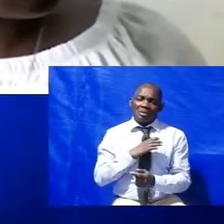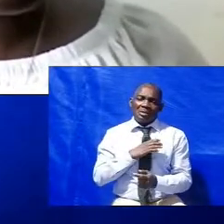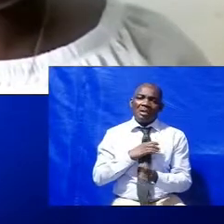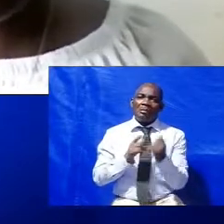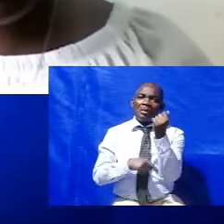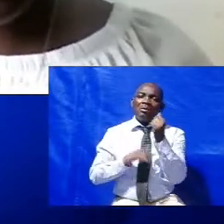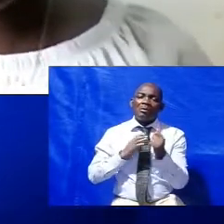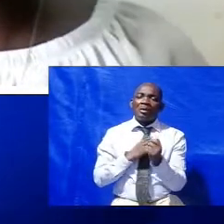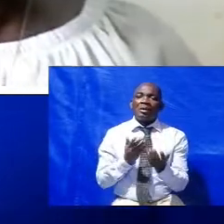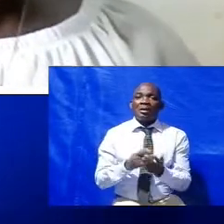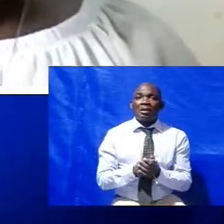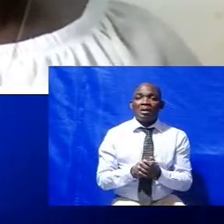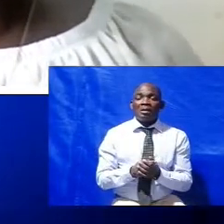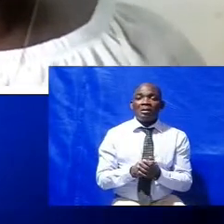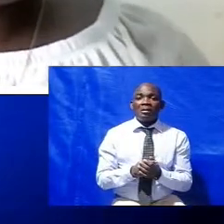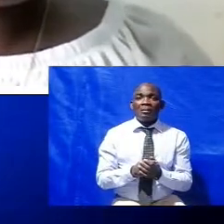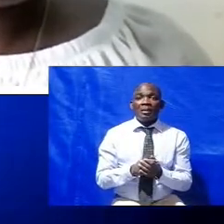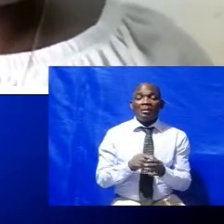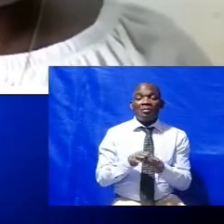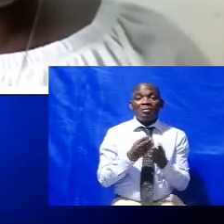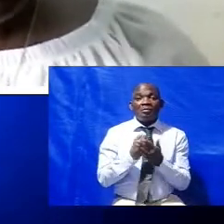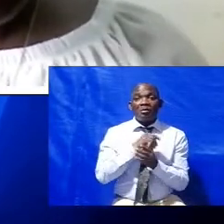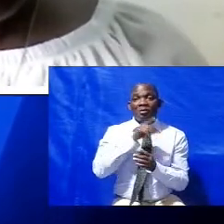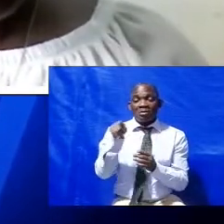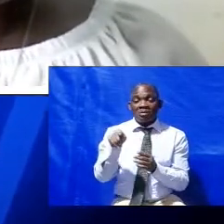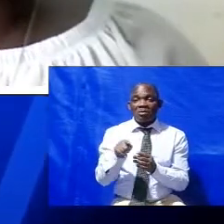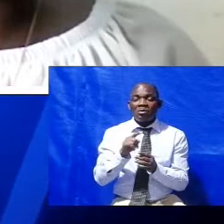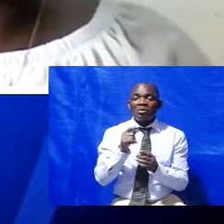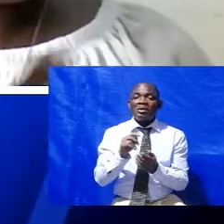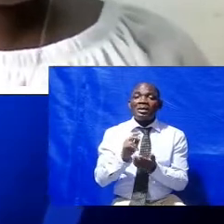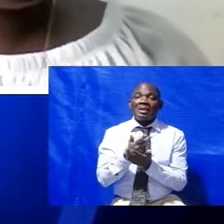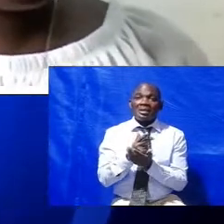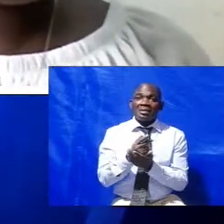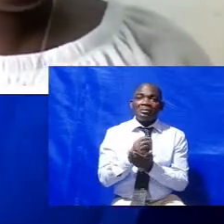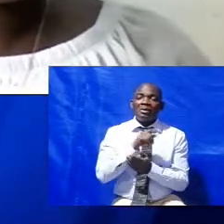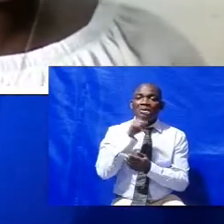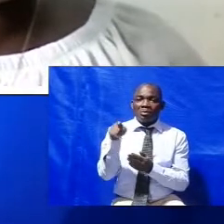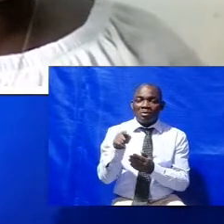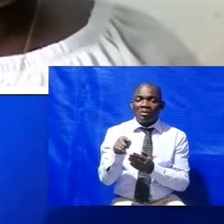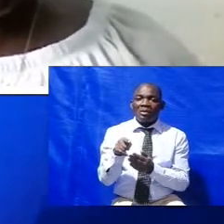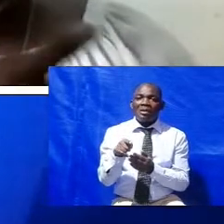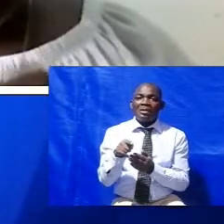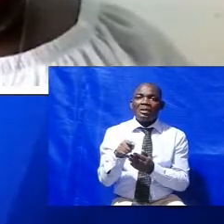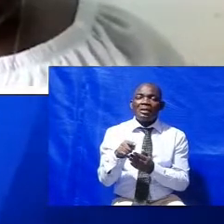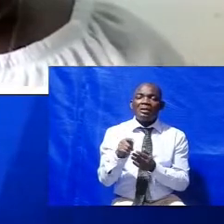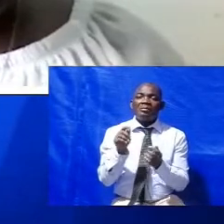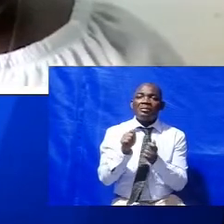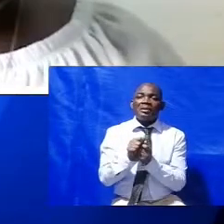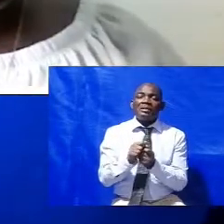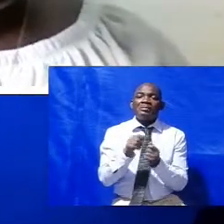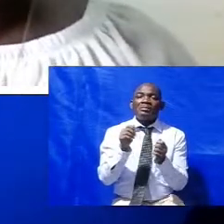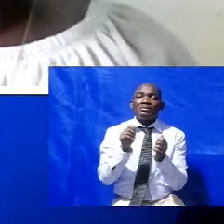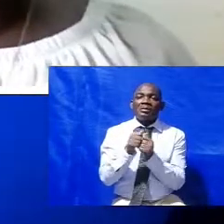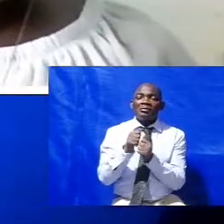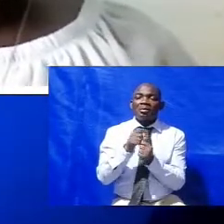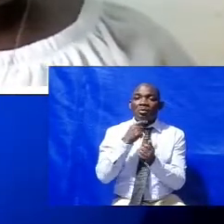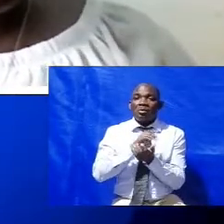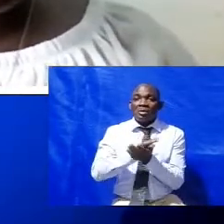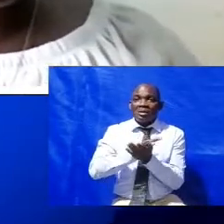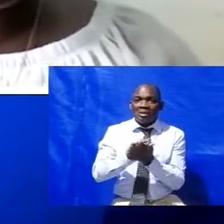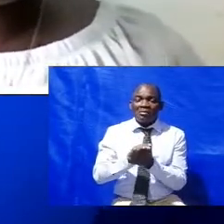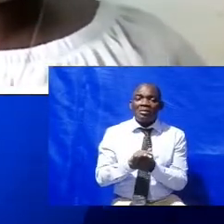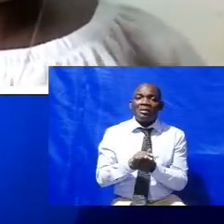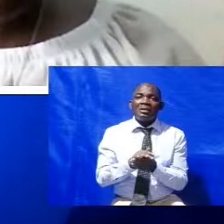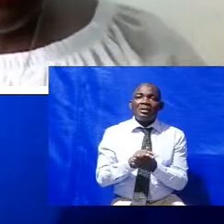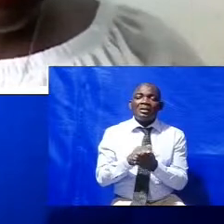disciplinary committee. So I went. And before you go to the committee, you have to go to the housekeeper first. So the